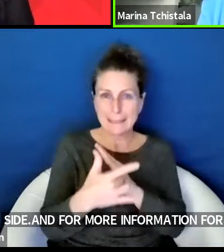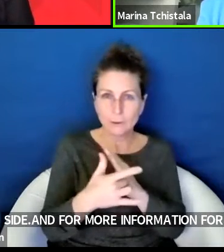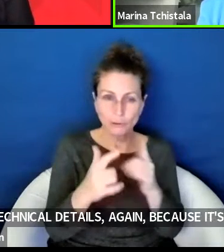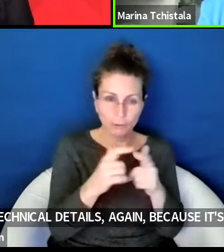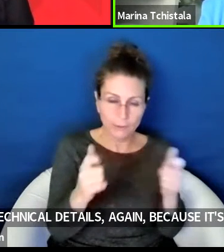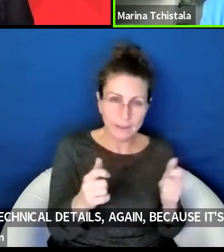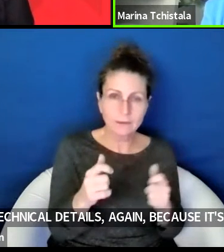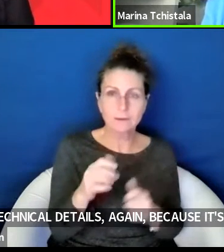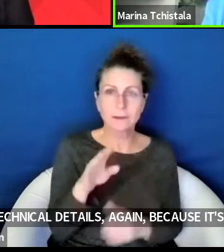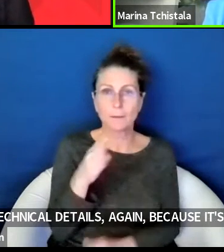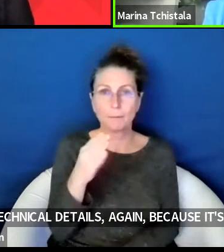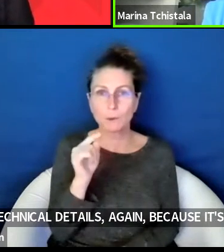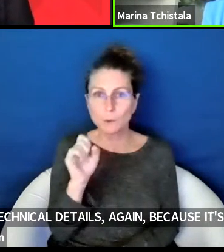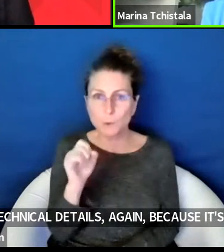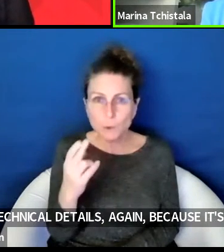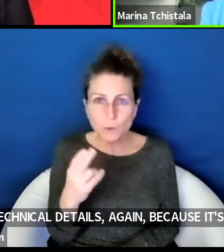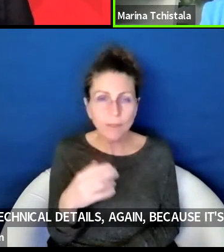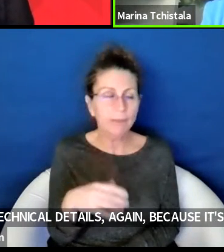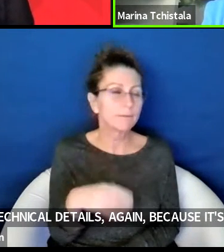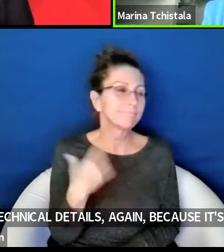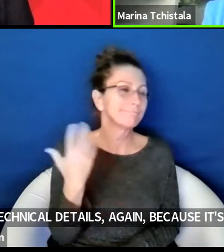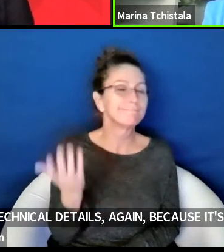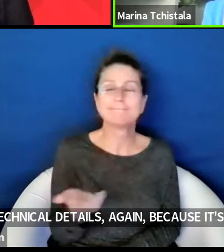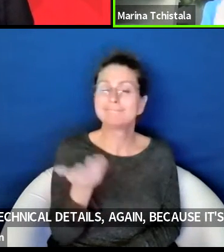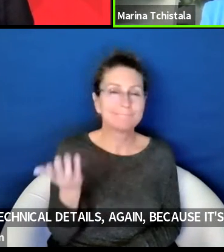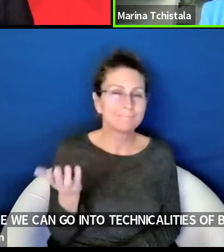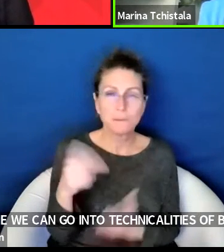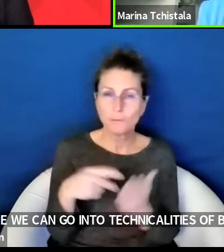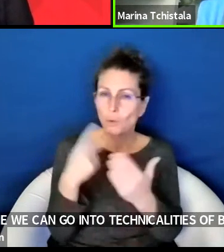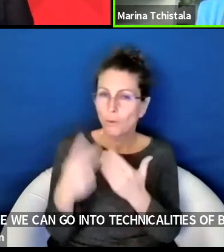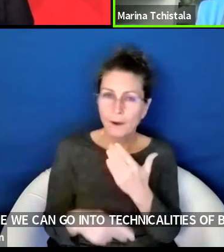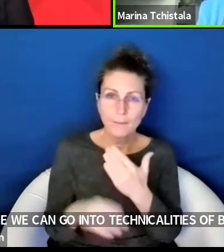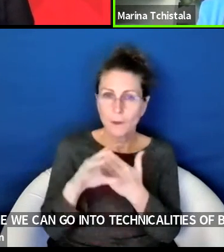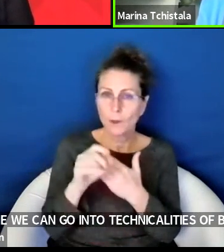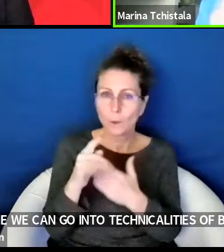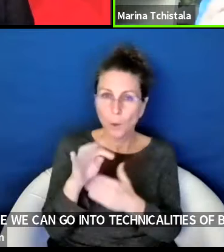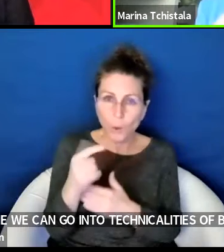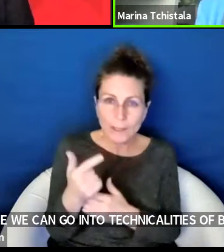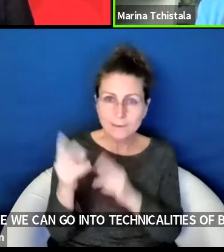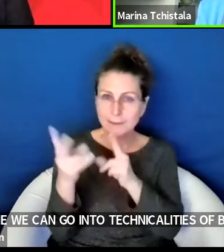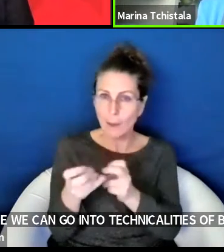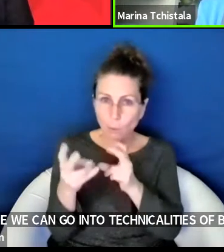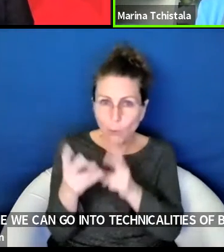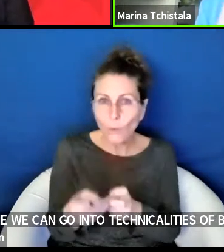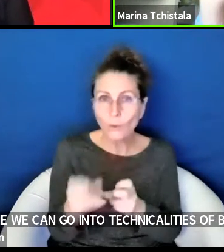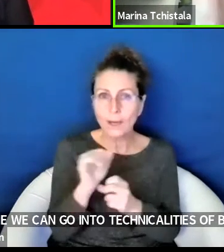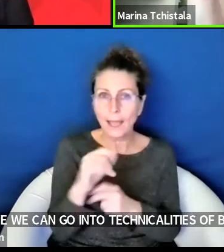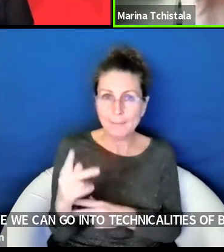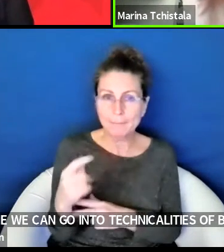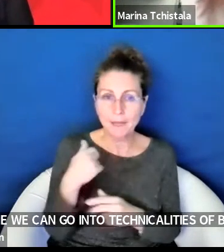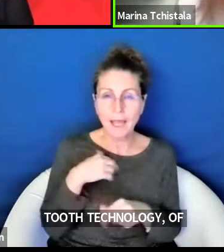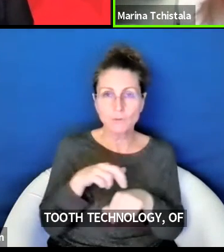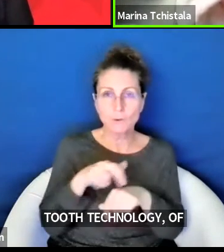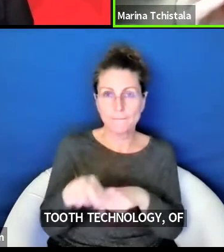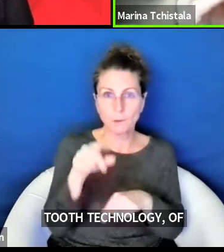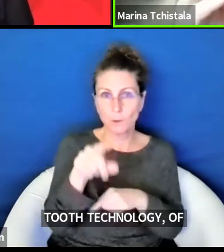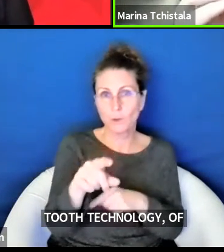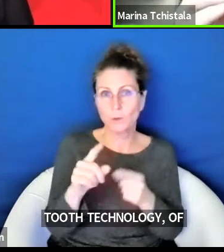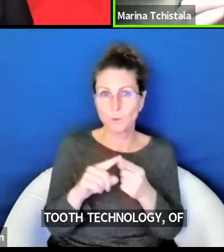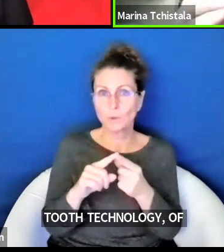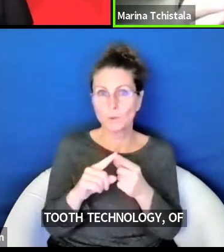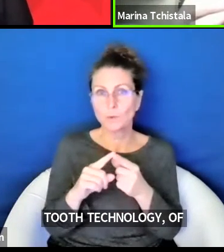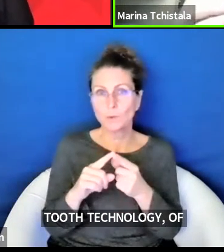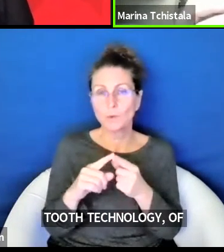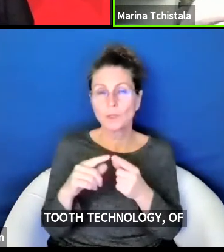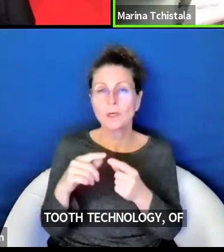Bluetooth technology, of programming, of downloading the app. I will just refer, because there is a big section on this